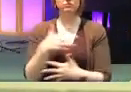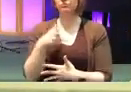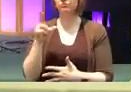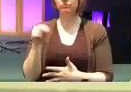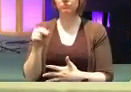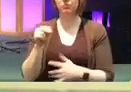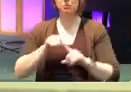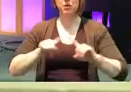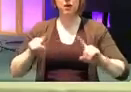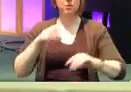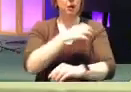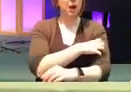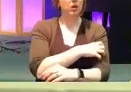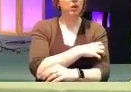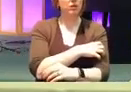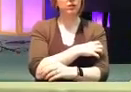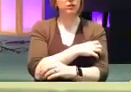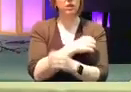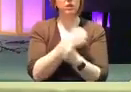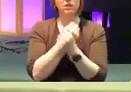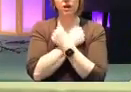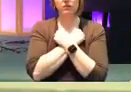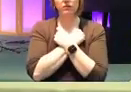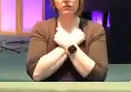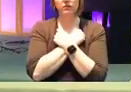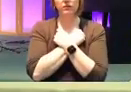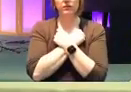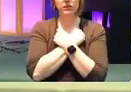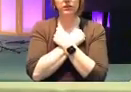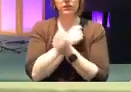but of power and of love.